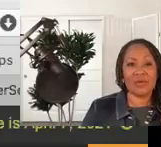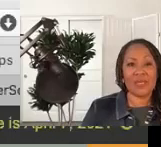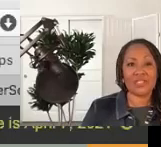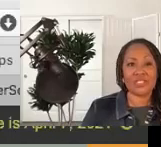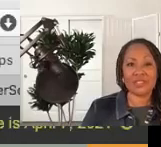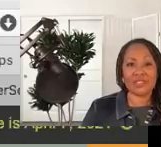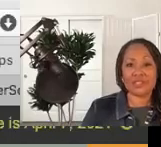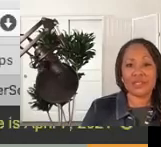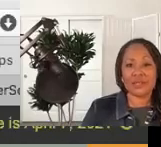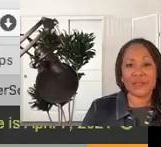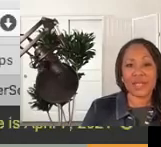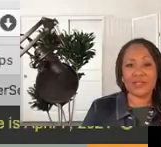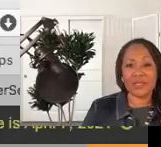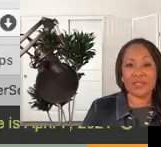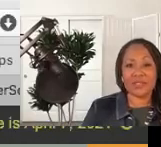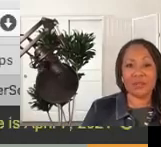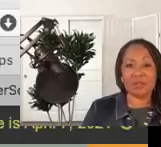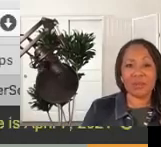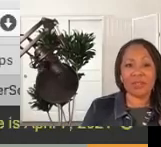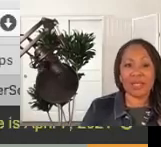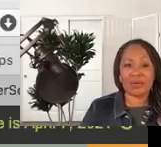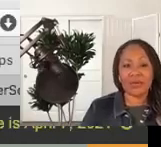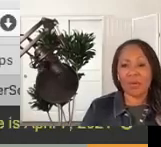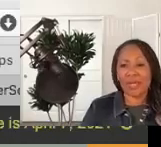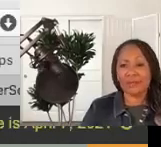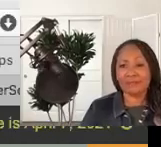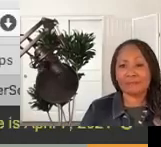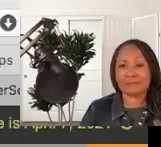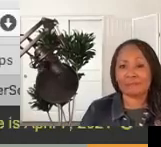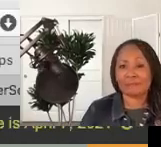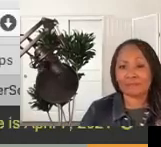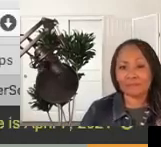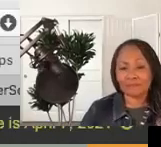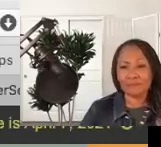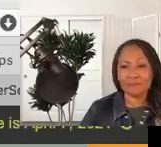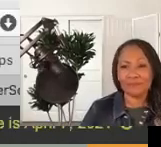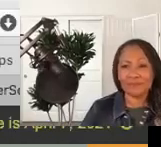other questions as you can see the building going.